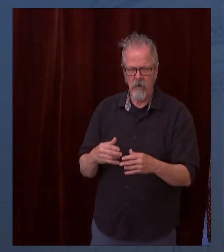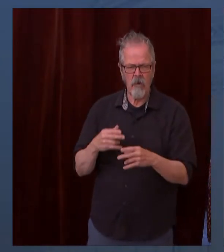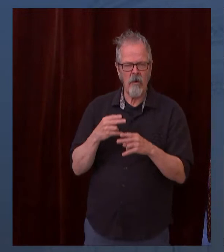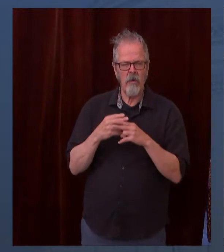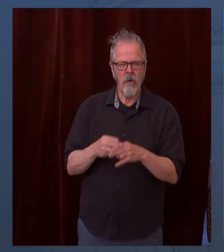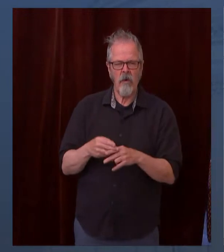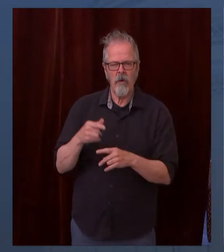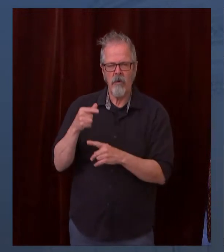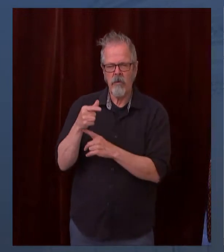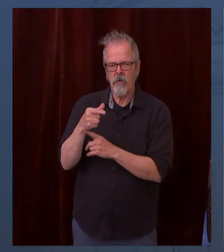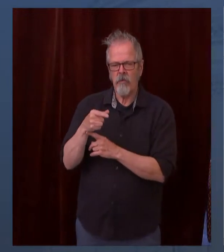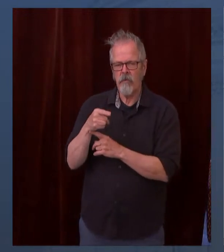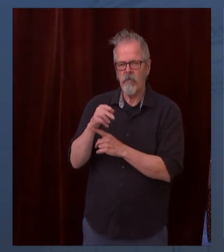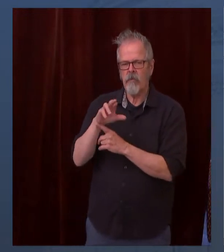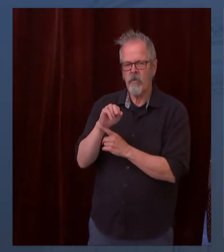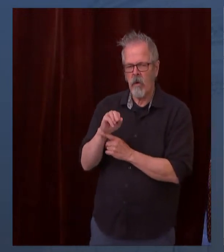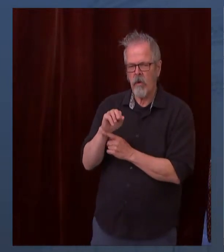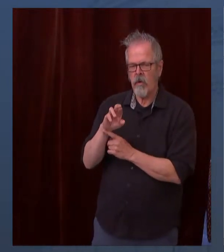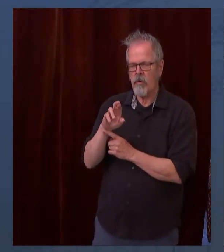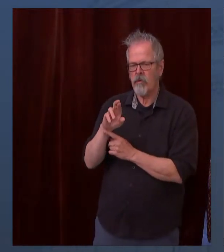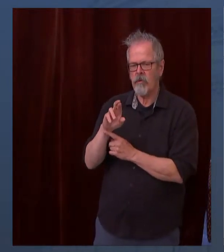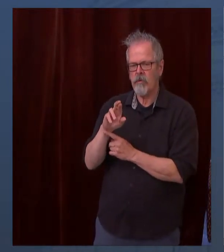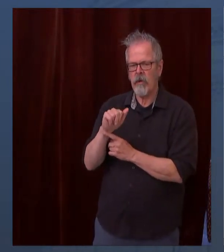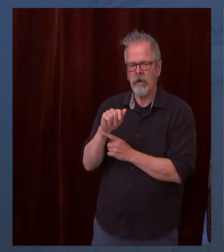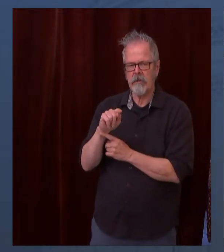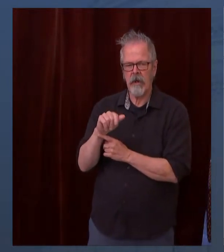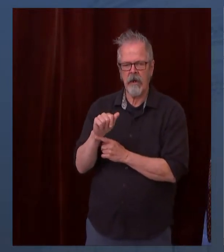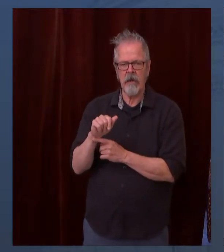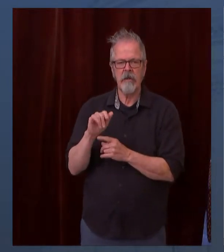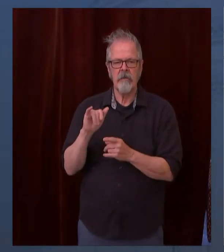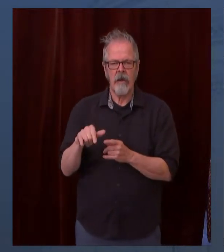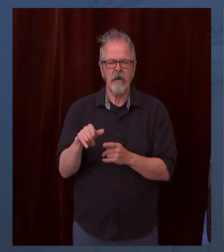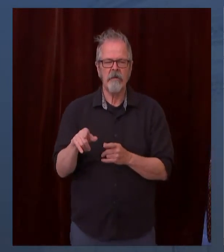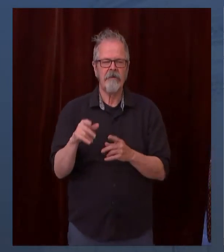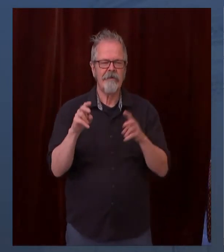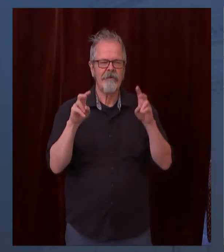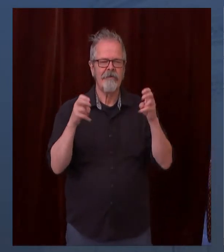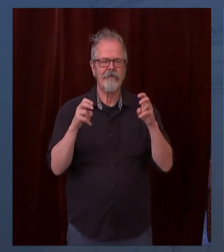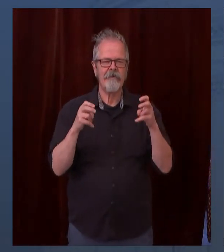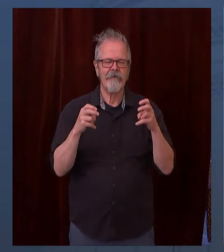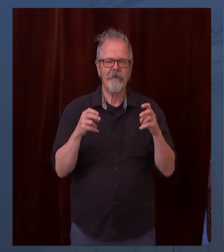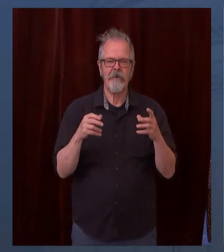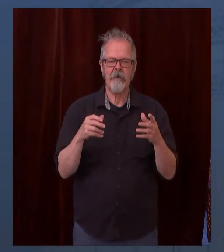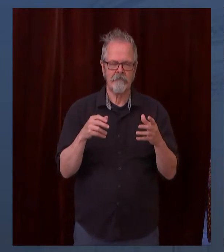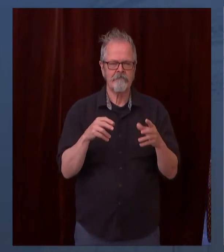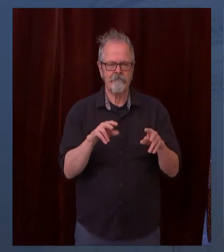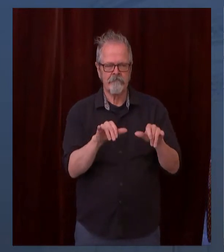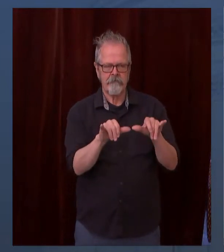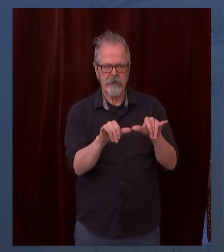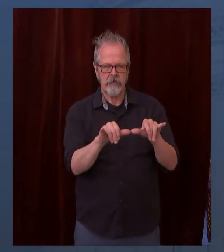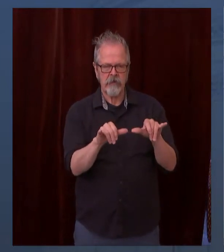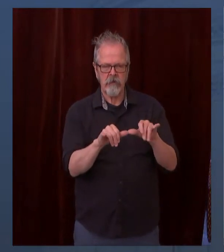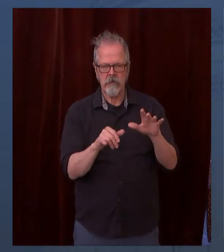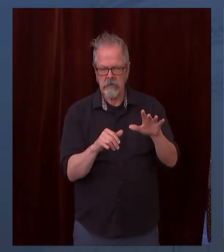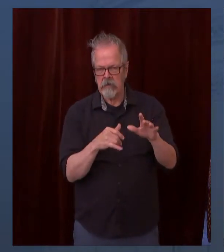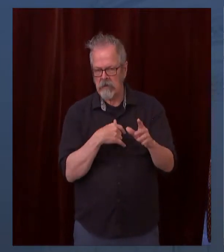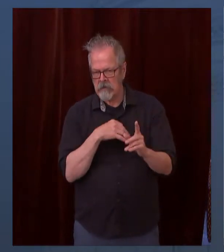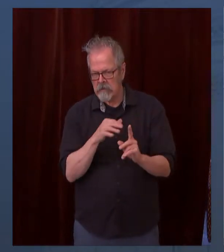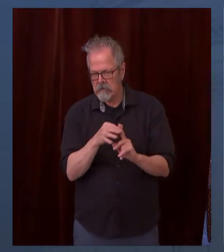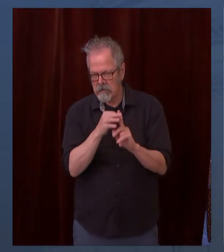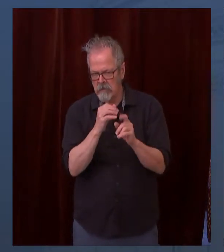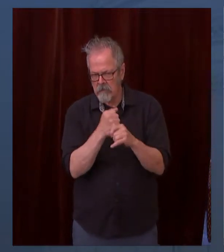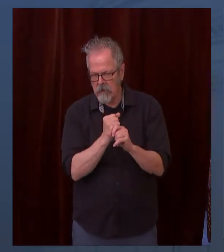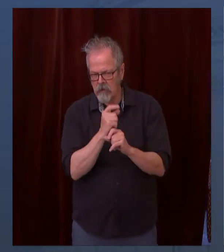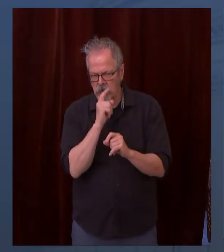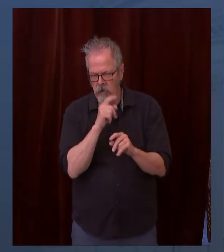enough doses to people who live in socially vulnerable index communities, and making sure that we're allocating doses